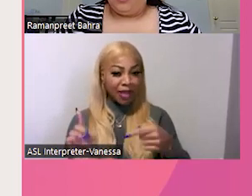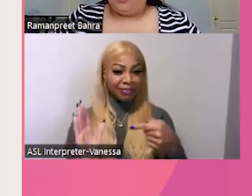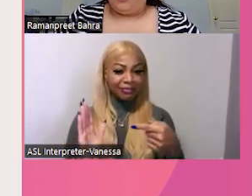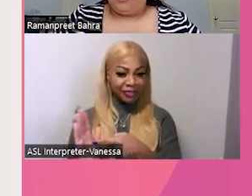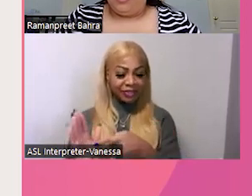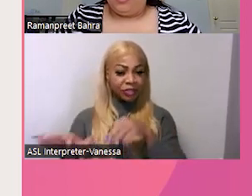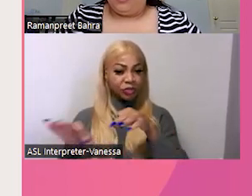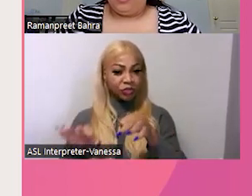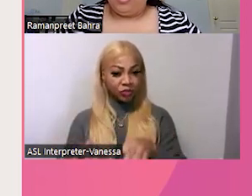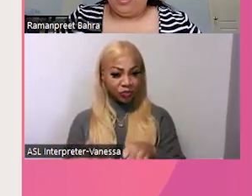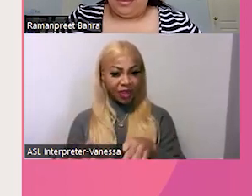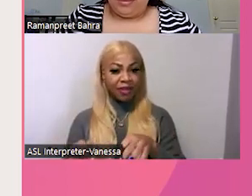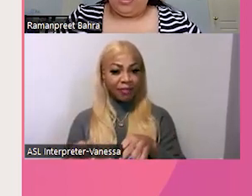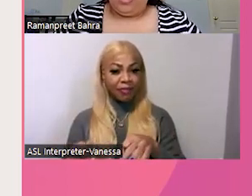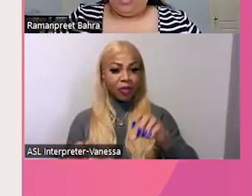obesity as a disease.